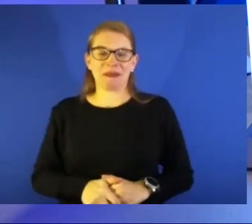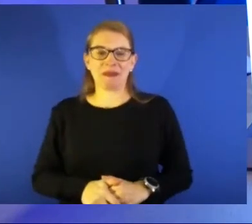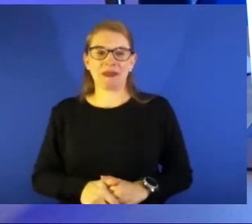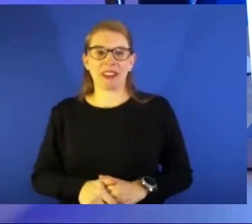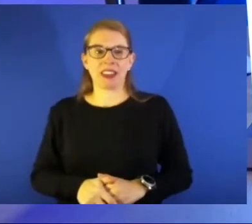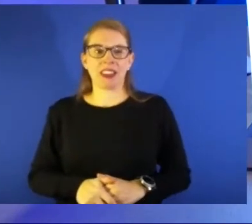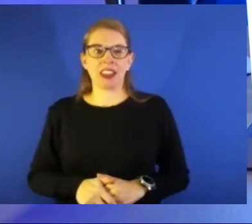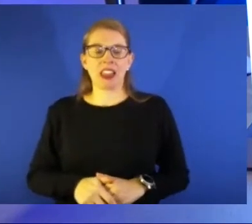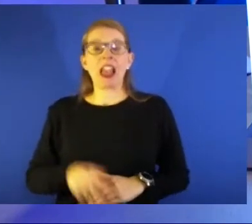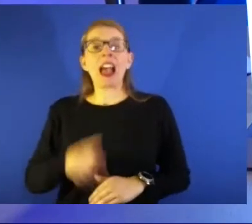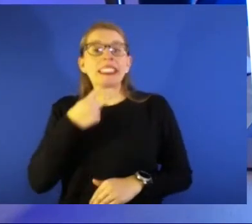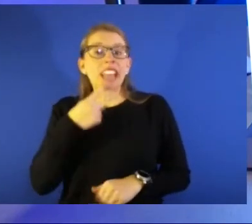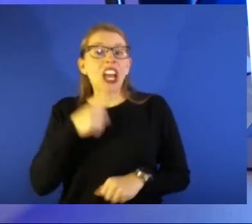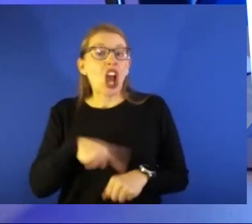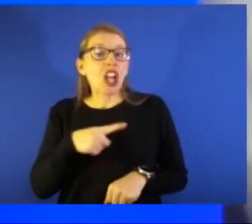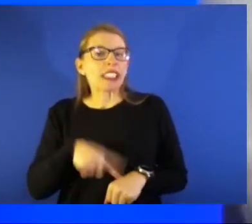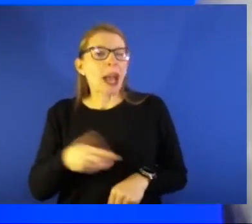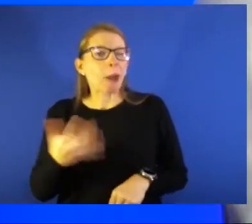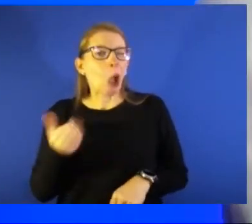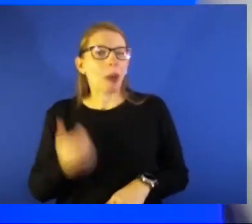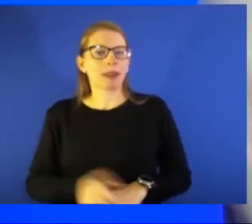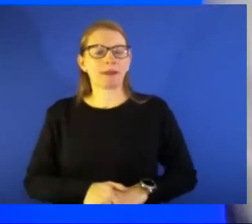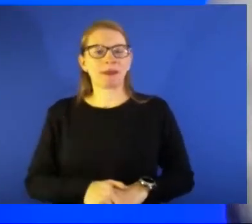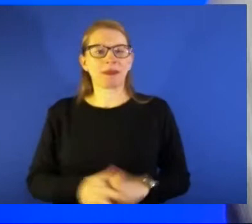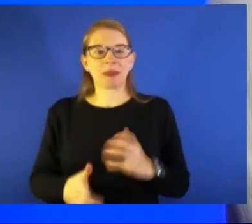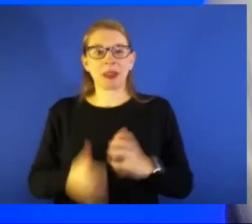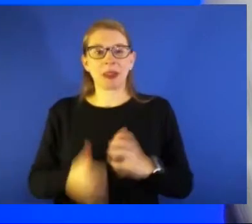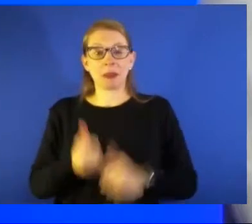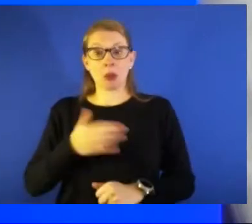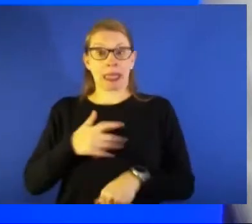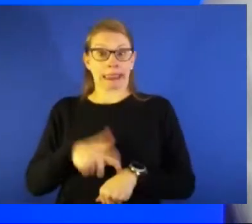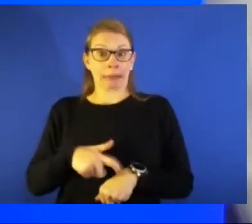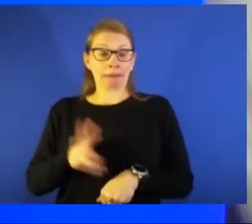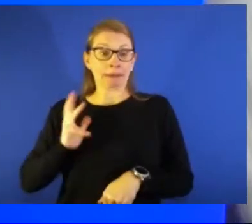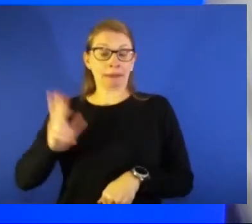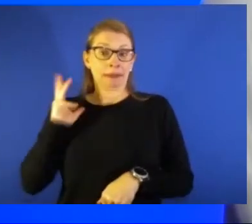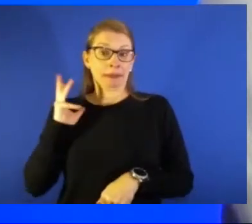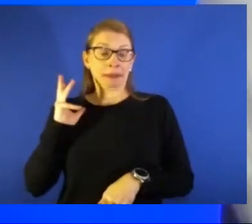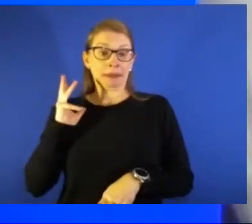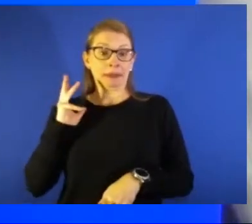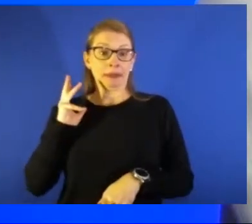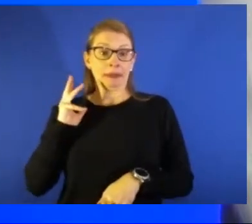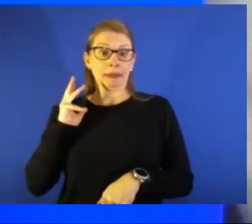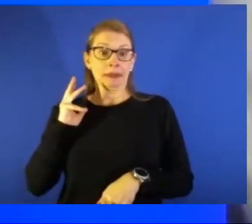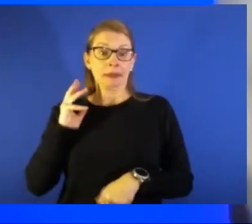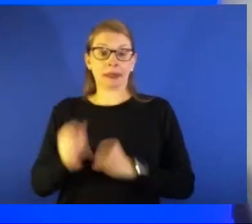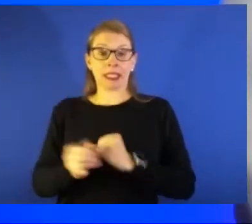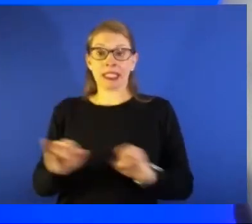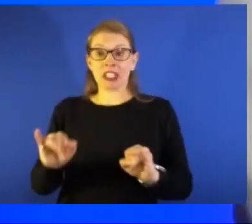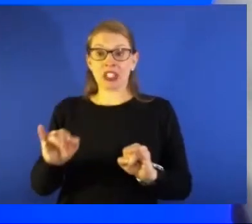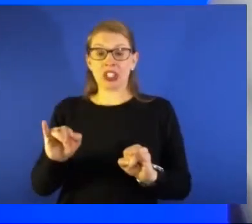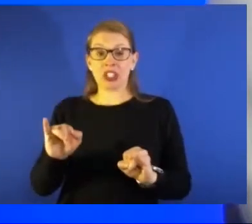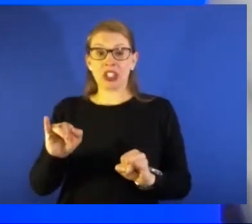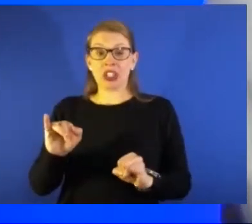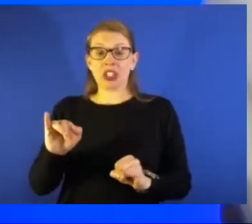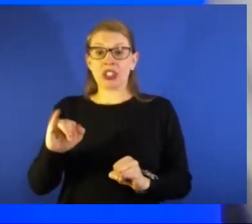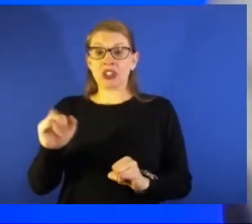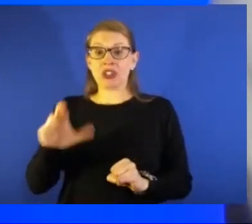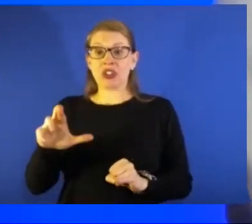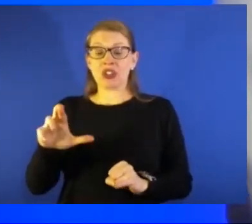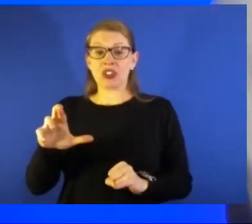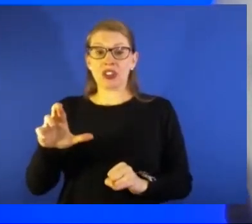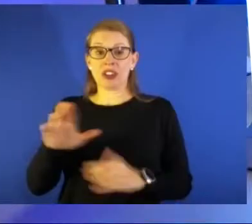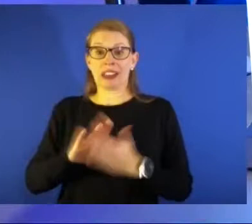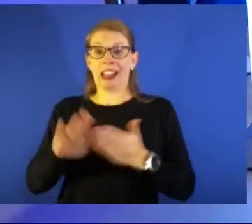time ago. So, and most of my time I was at Independence Junior College and then Pittsburgh State University. Fantastic. Good